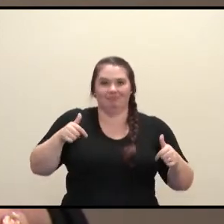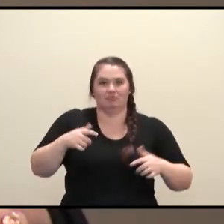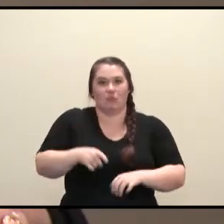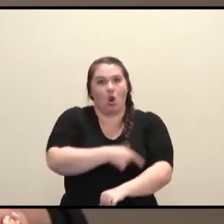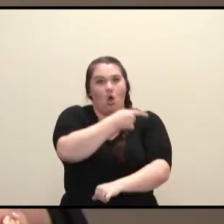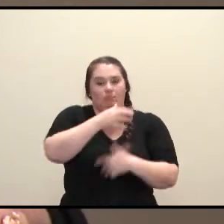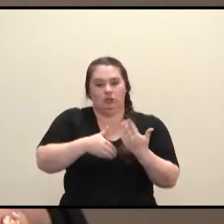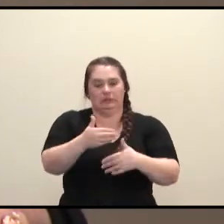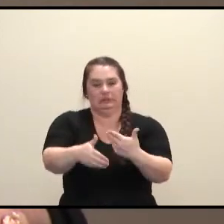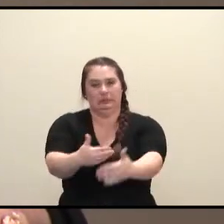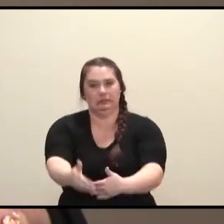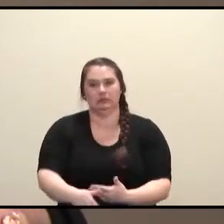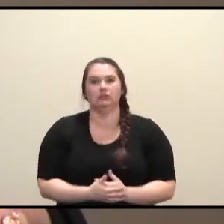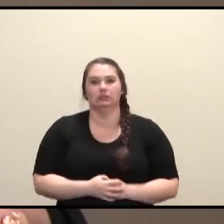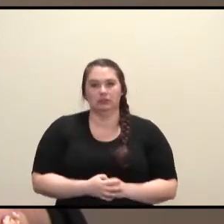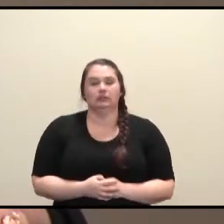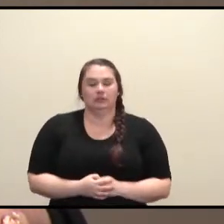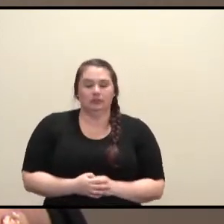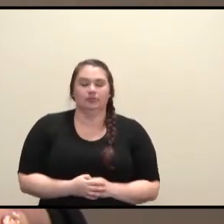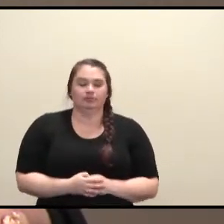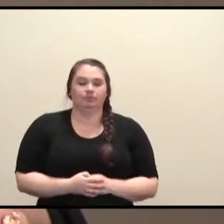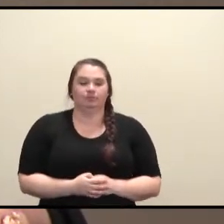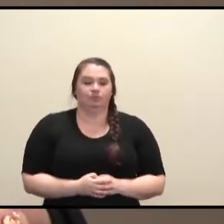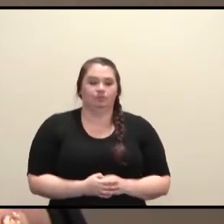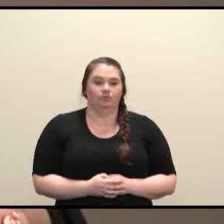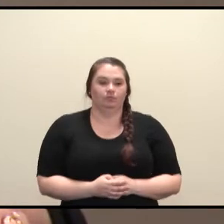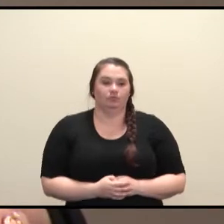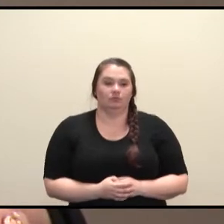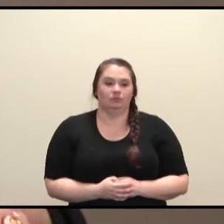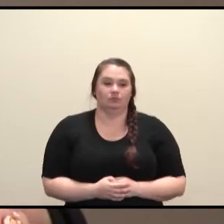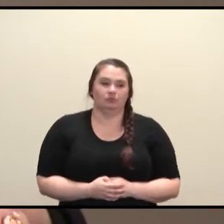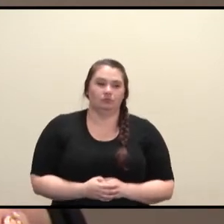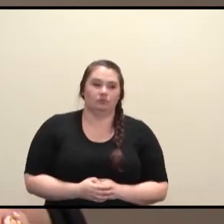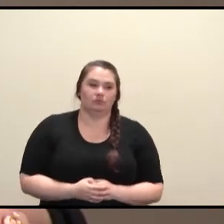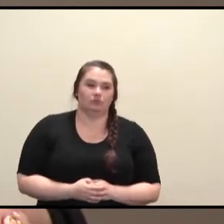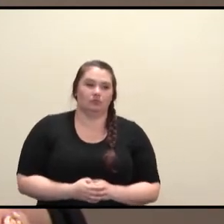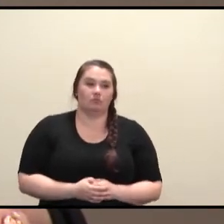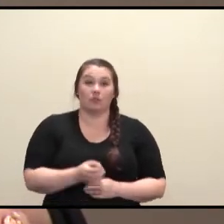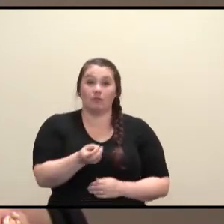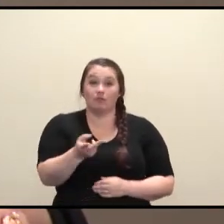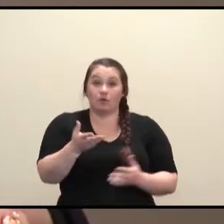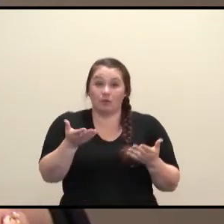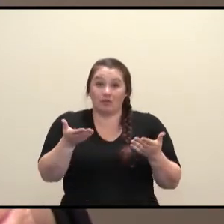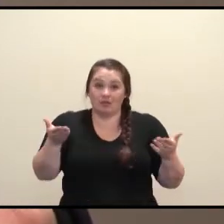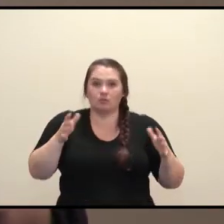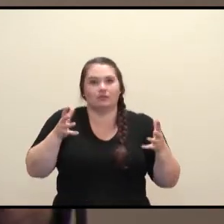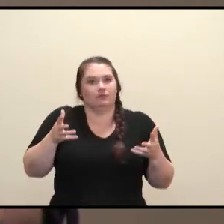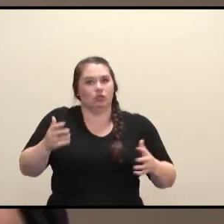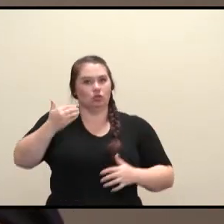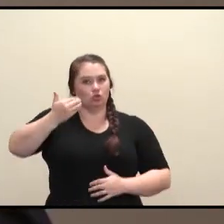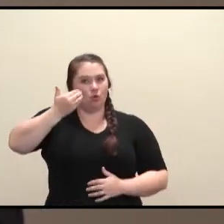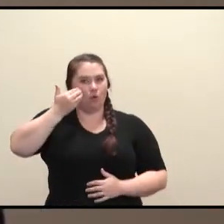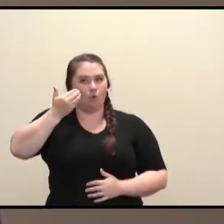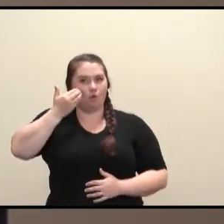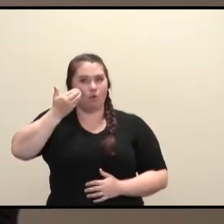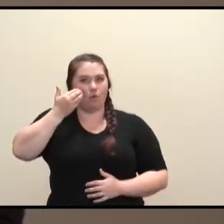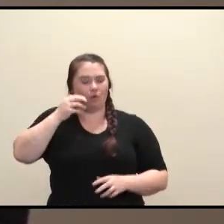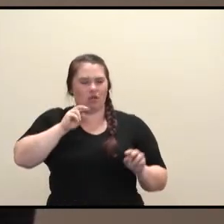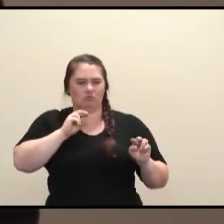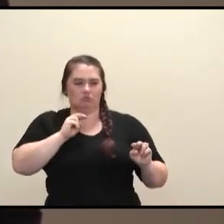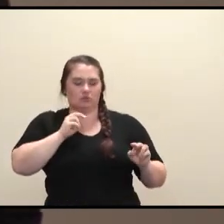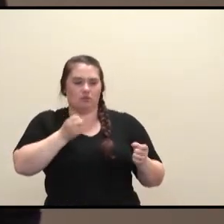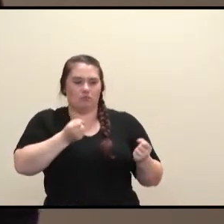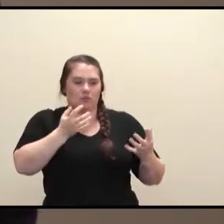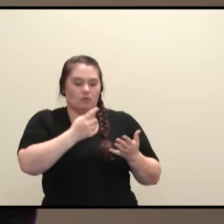tell you some things that we have, that we're kind of settling on after looking at this for several